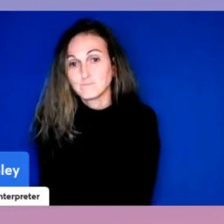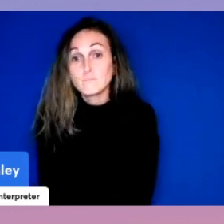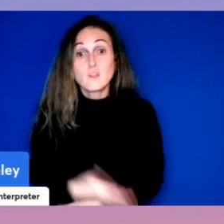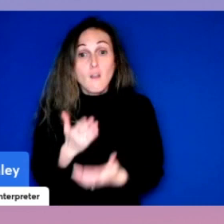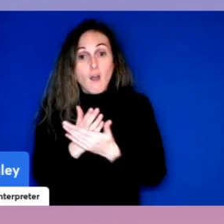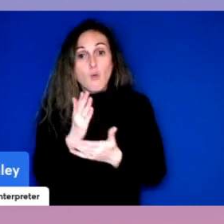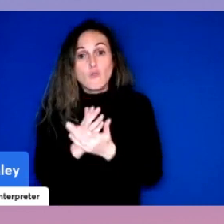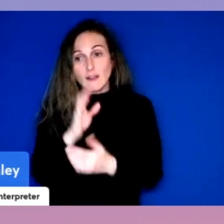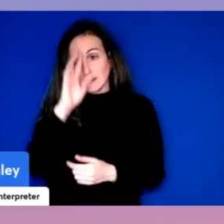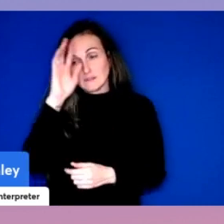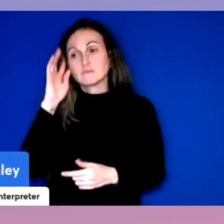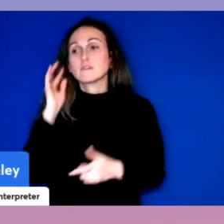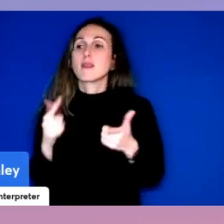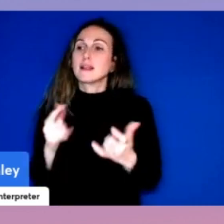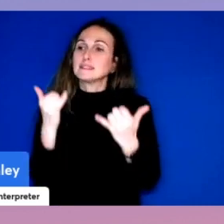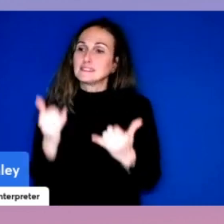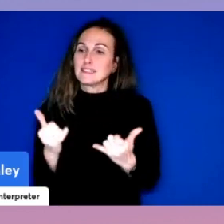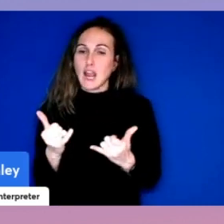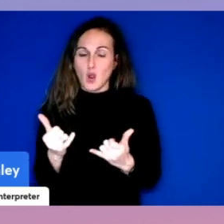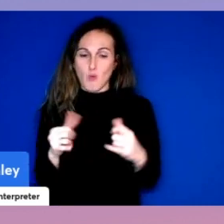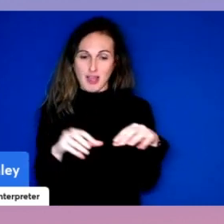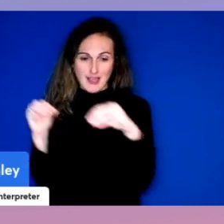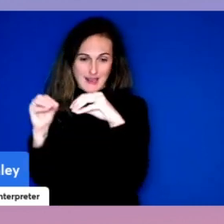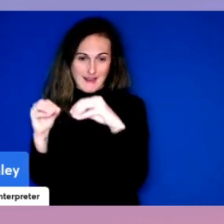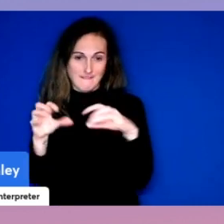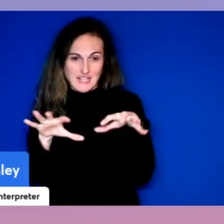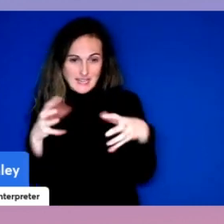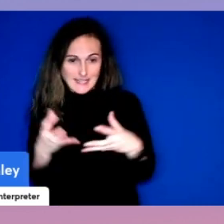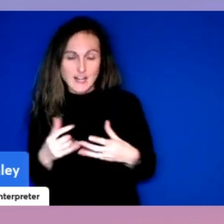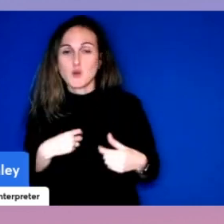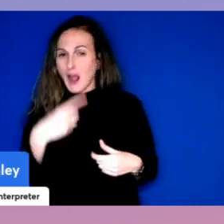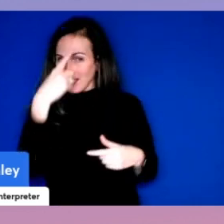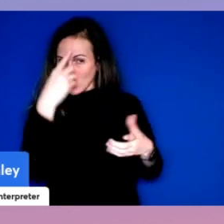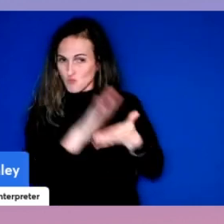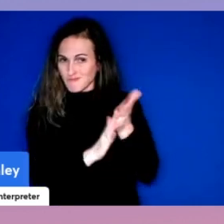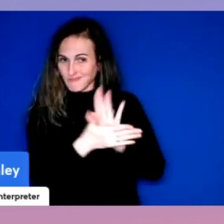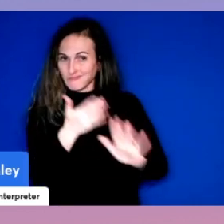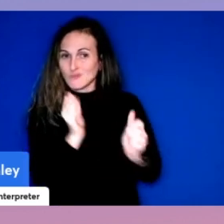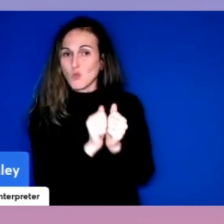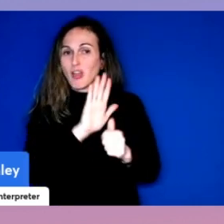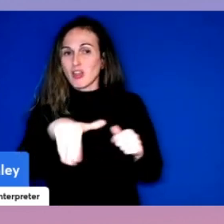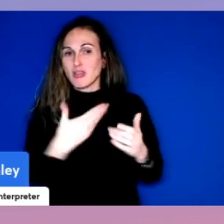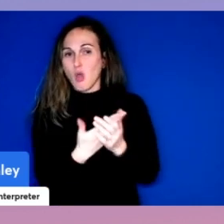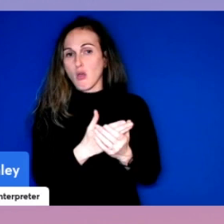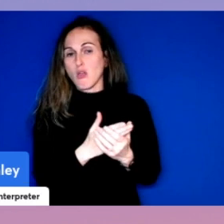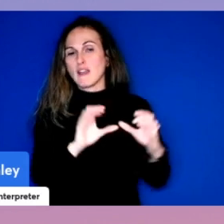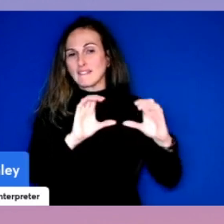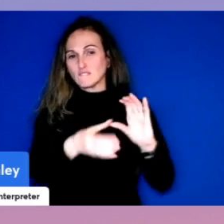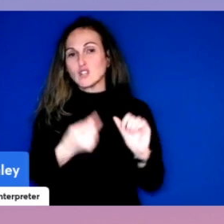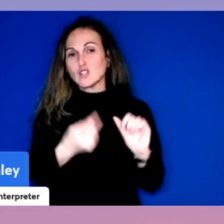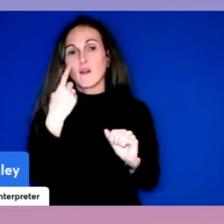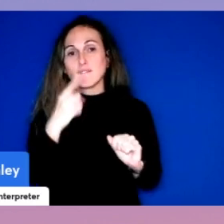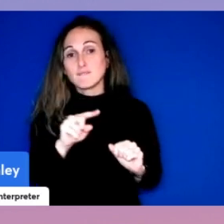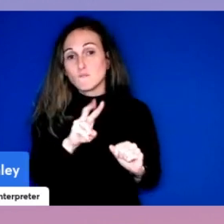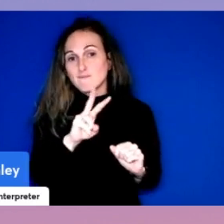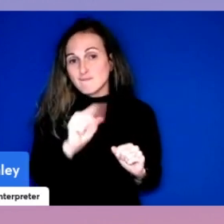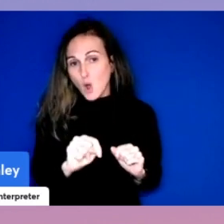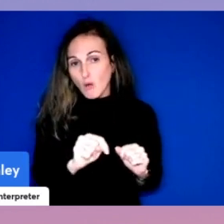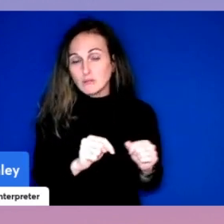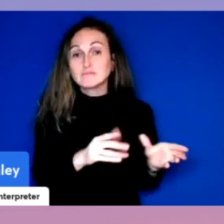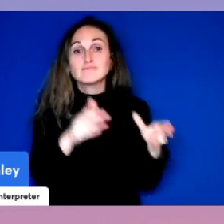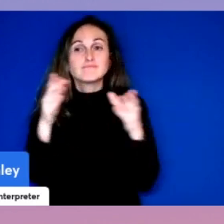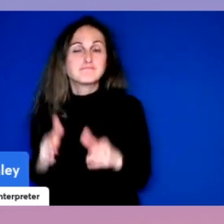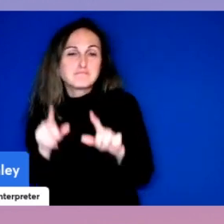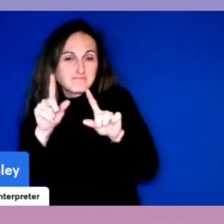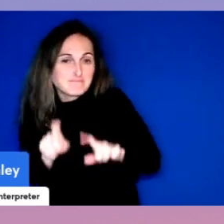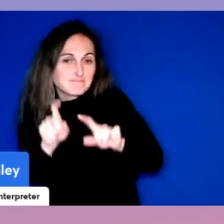Alrighty, let's now exit the container. I think we're done with all the configuration for Vault. And now let's test the school